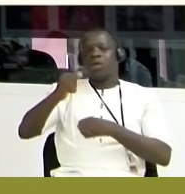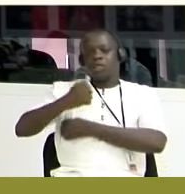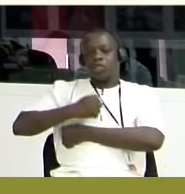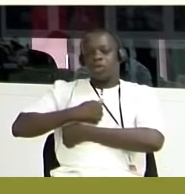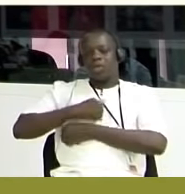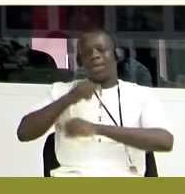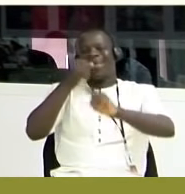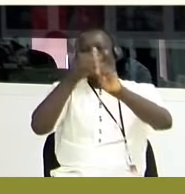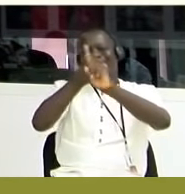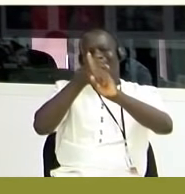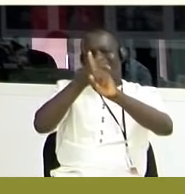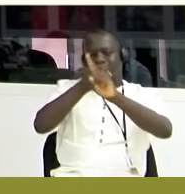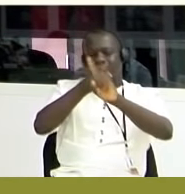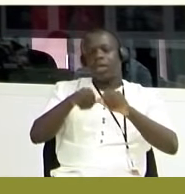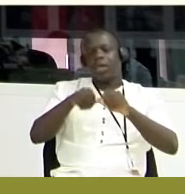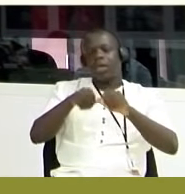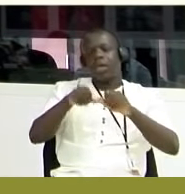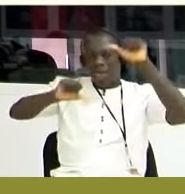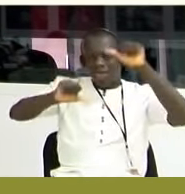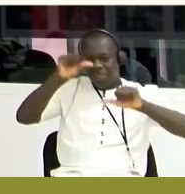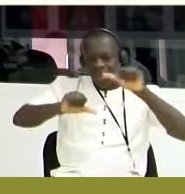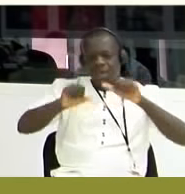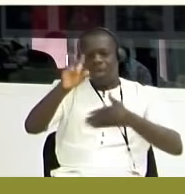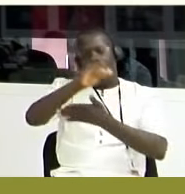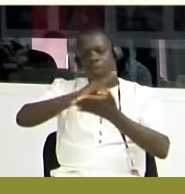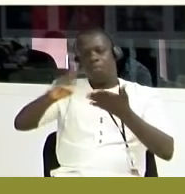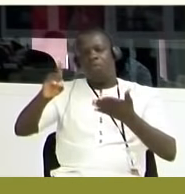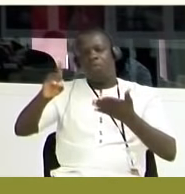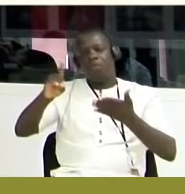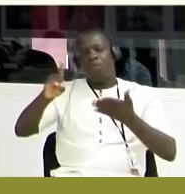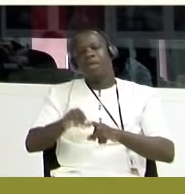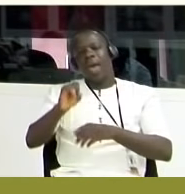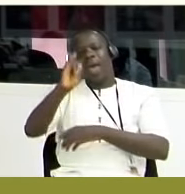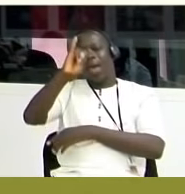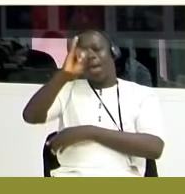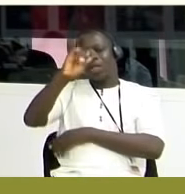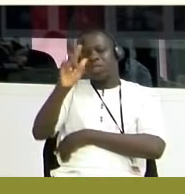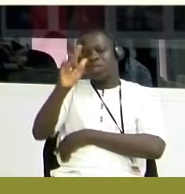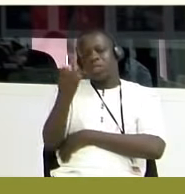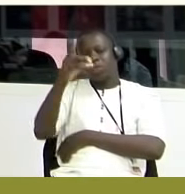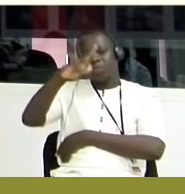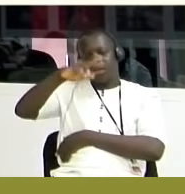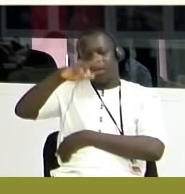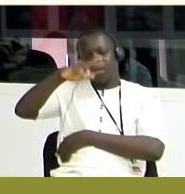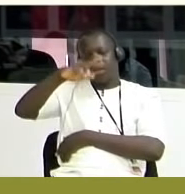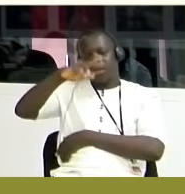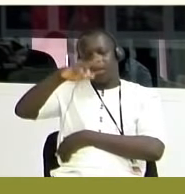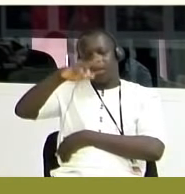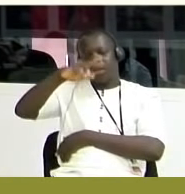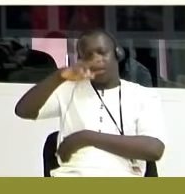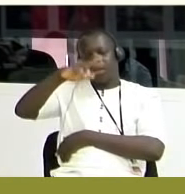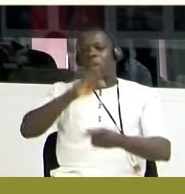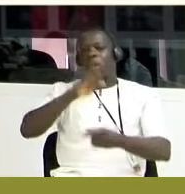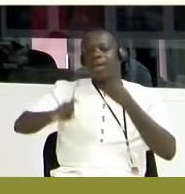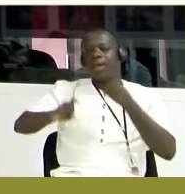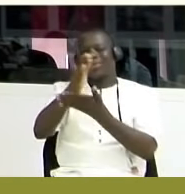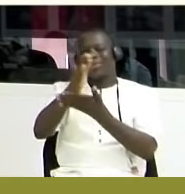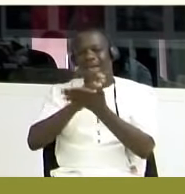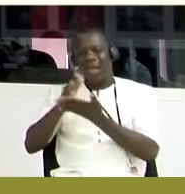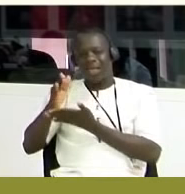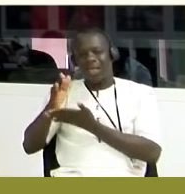the Inspector General of Police, who in turn will share it with his management team. That's